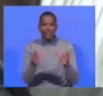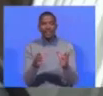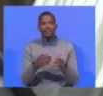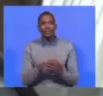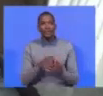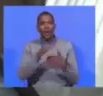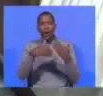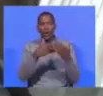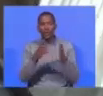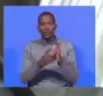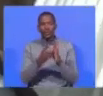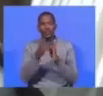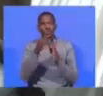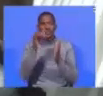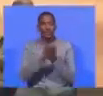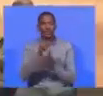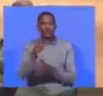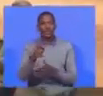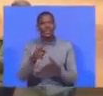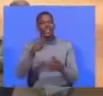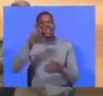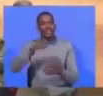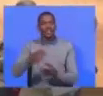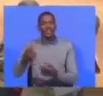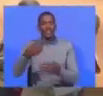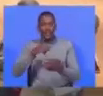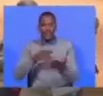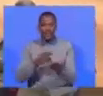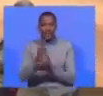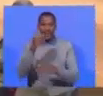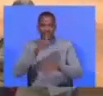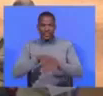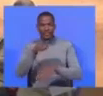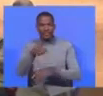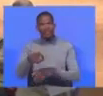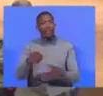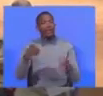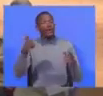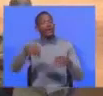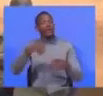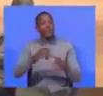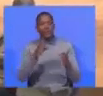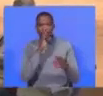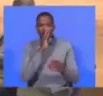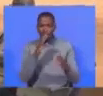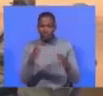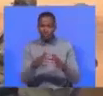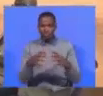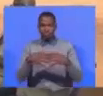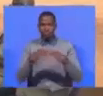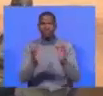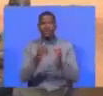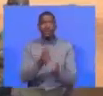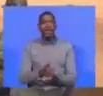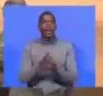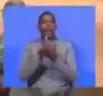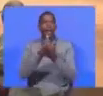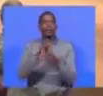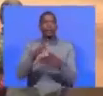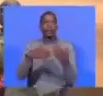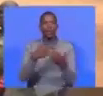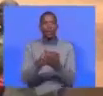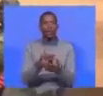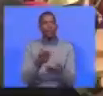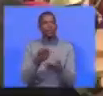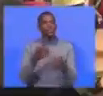Ditlhabololo tse di tla ka nako e maleba e go neng go rola semmuso kgotlana e ntšha ya metlhabaneng e tla thusang thata ka dikgang tse di